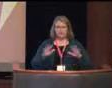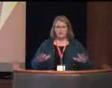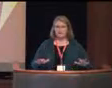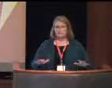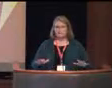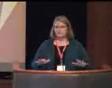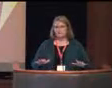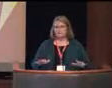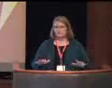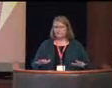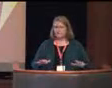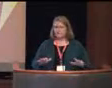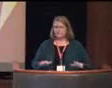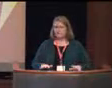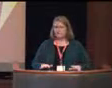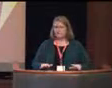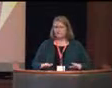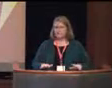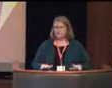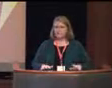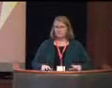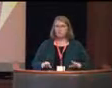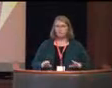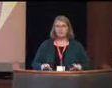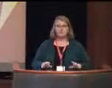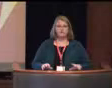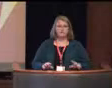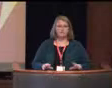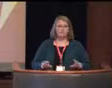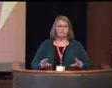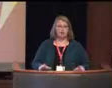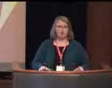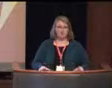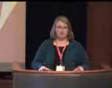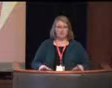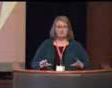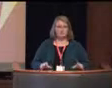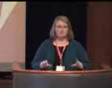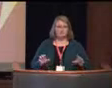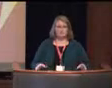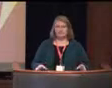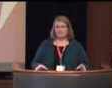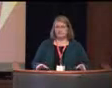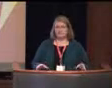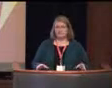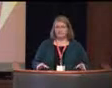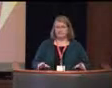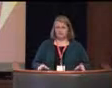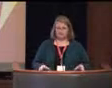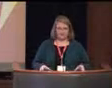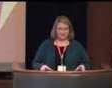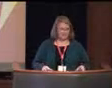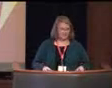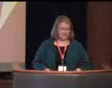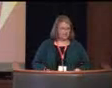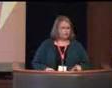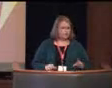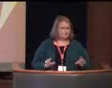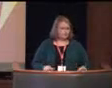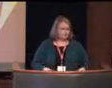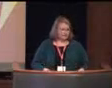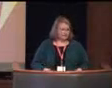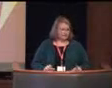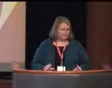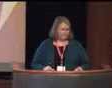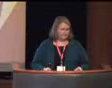want to acknowledge the need for additional financial investments, but we want folks to go beyond just the financial investments that are needed. So